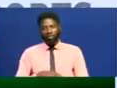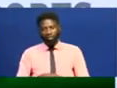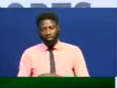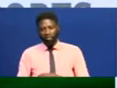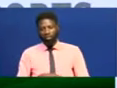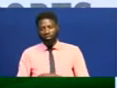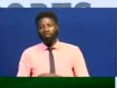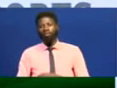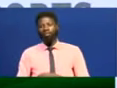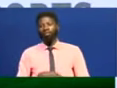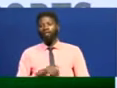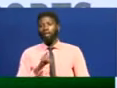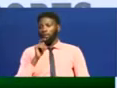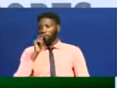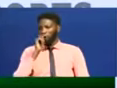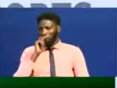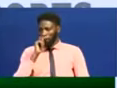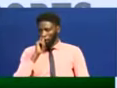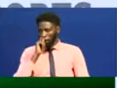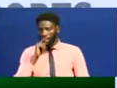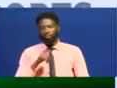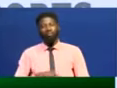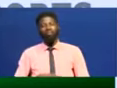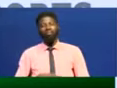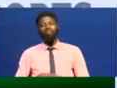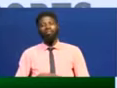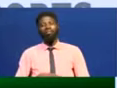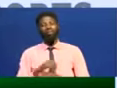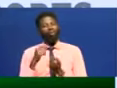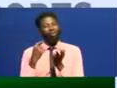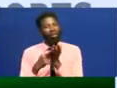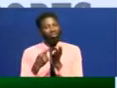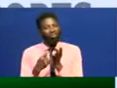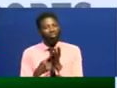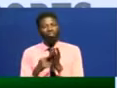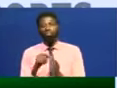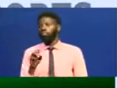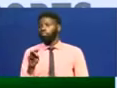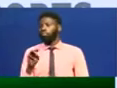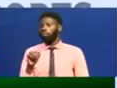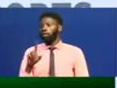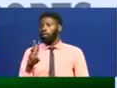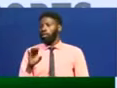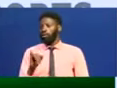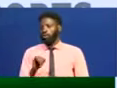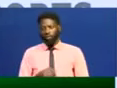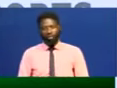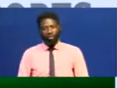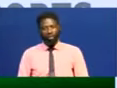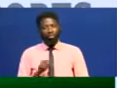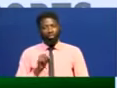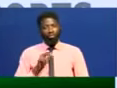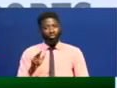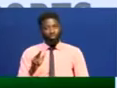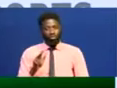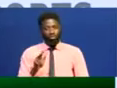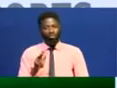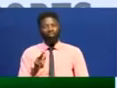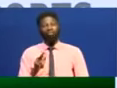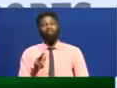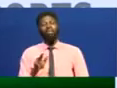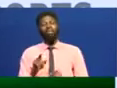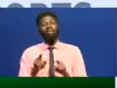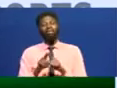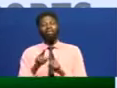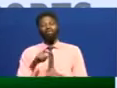the Republic of Uganda, Malawi, Portugal, and China, who joined us